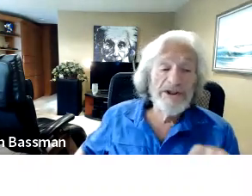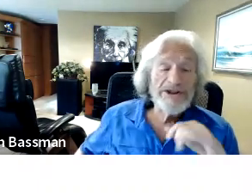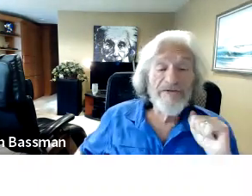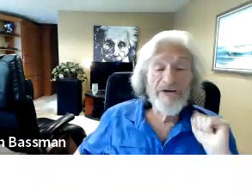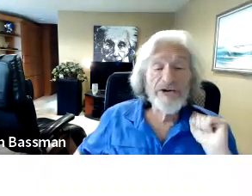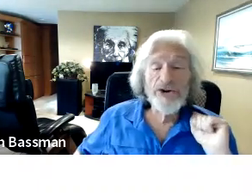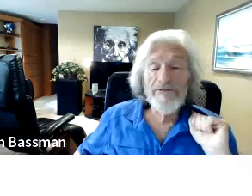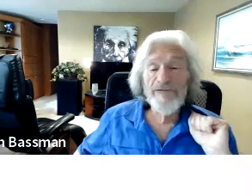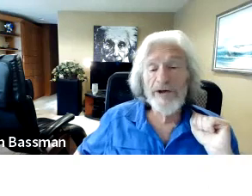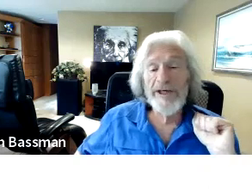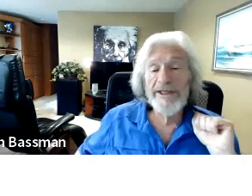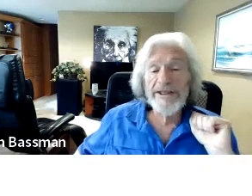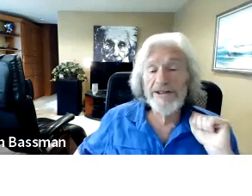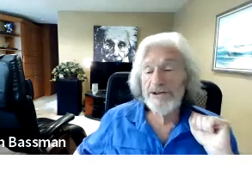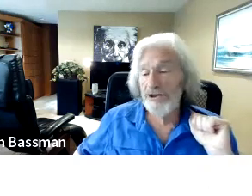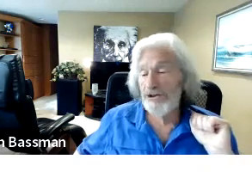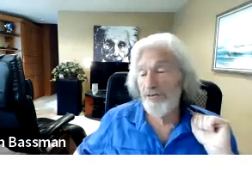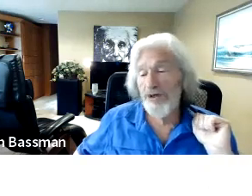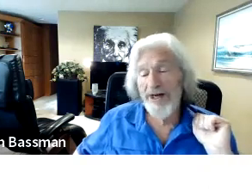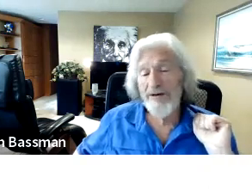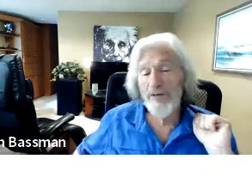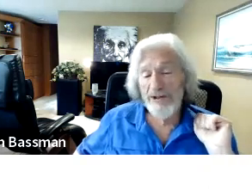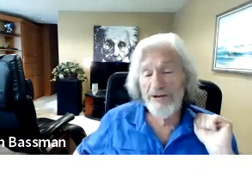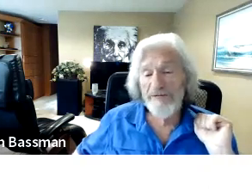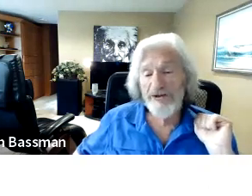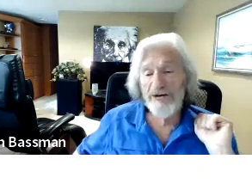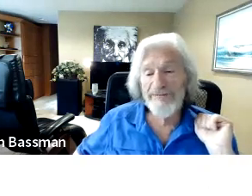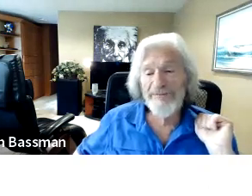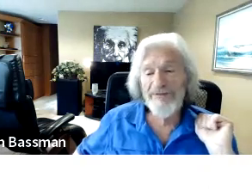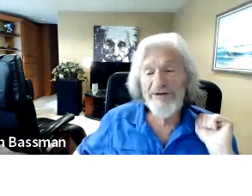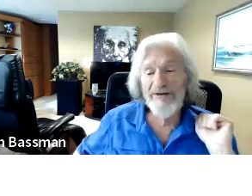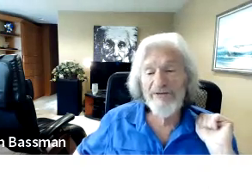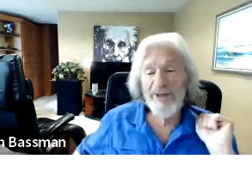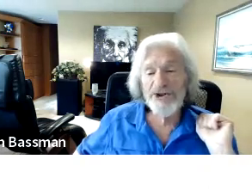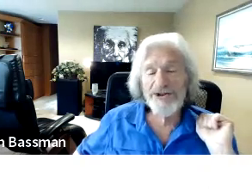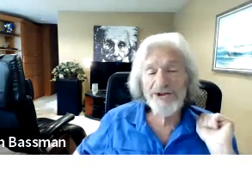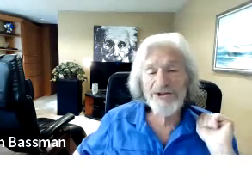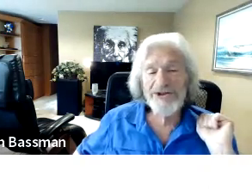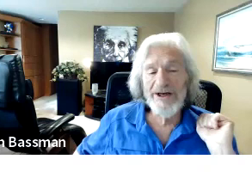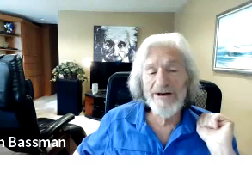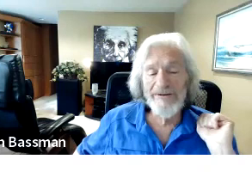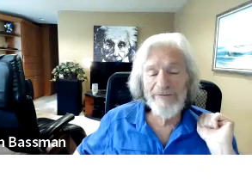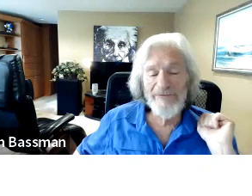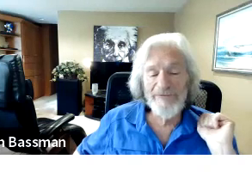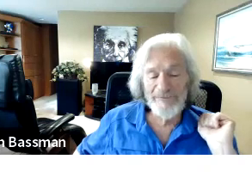SHIELD, this is a flow chart for it. And since I want to leave time to have